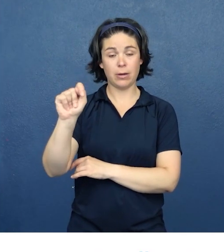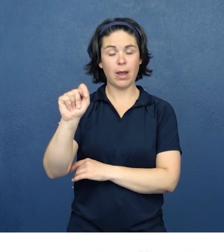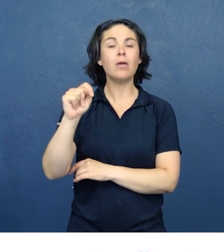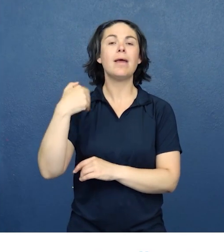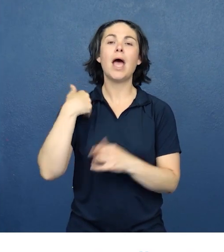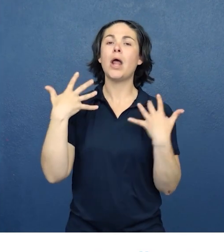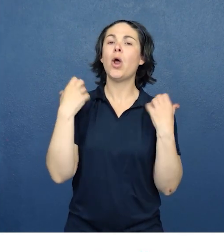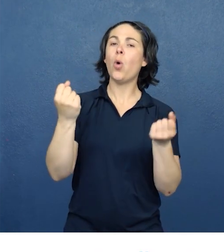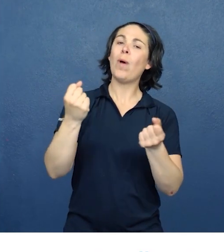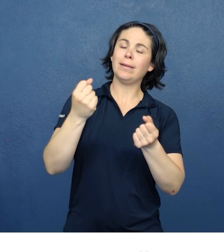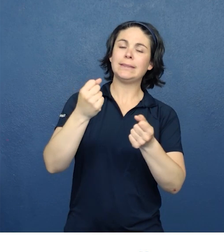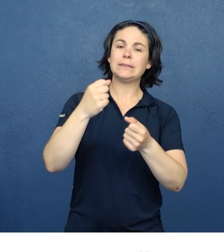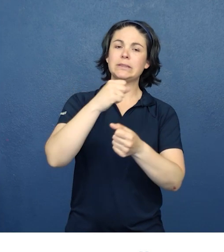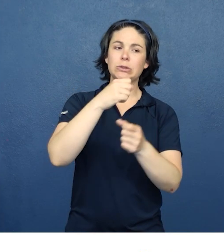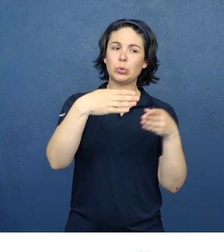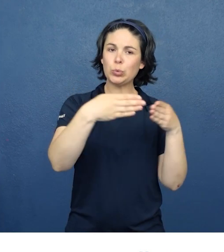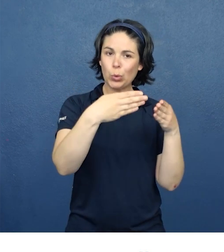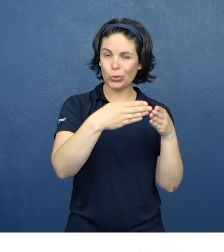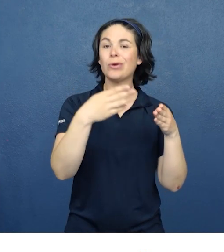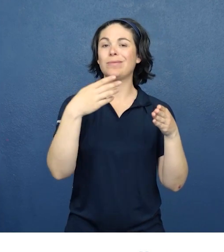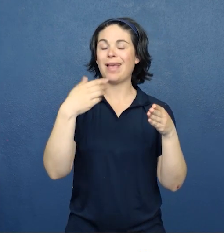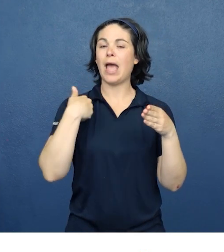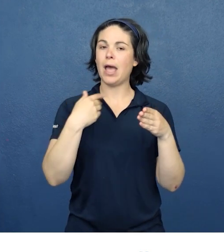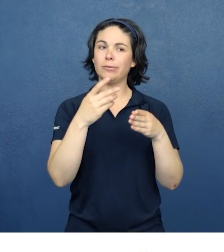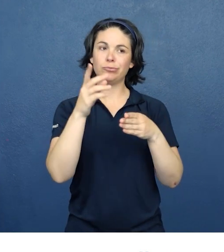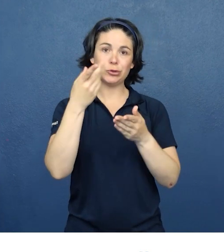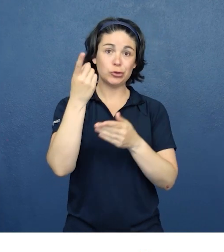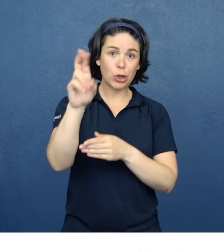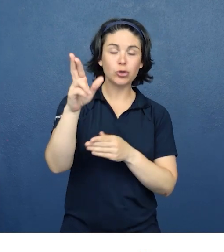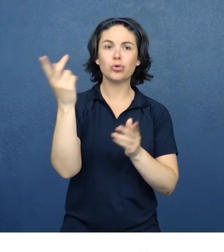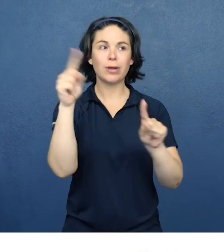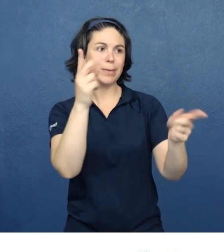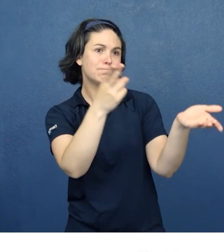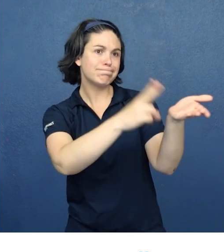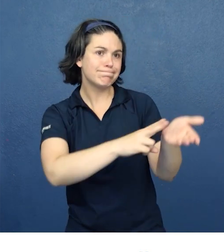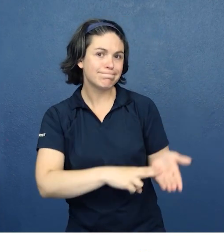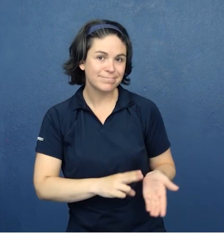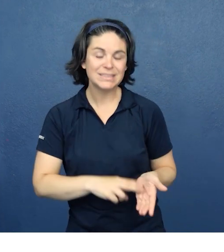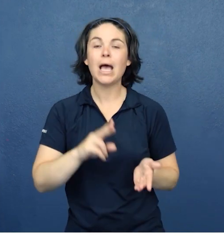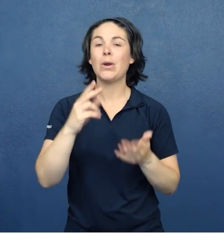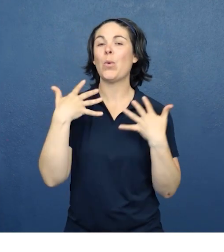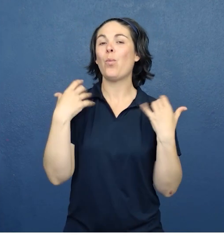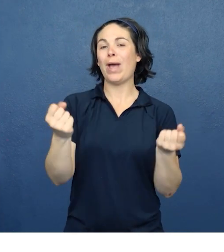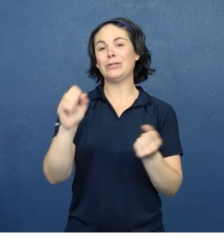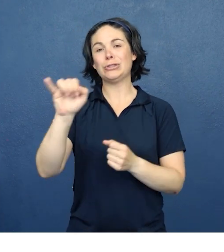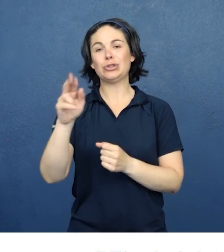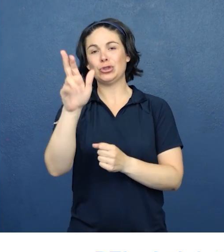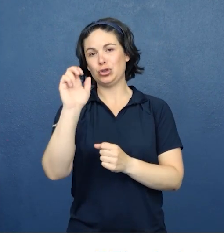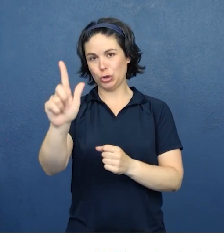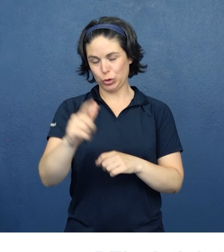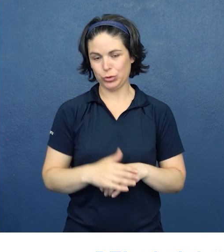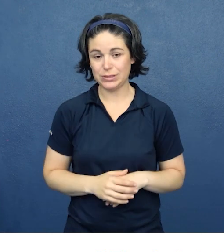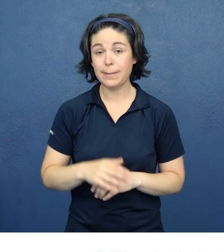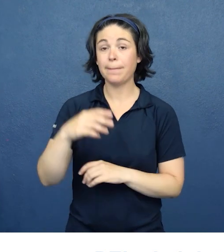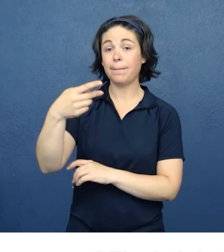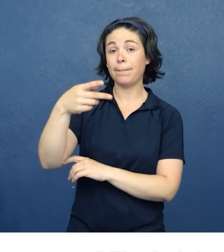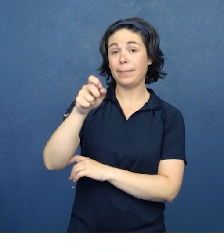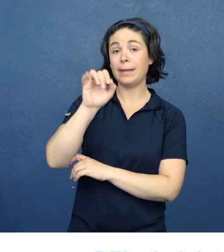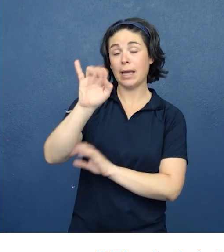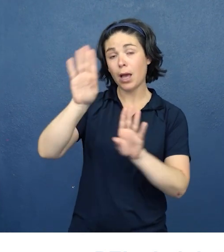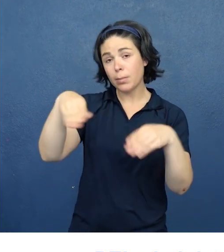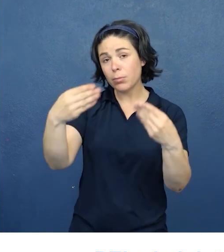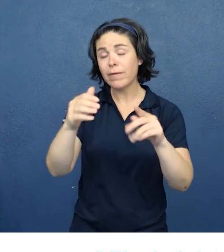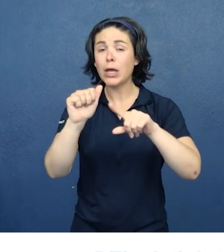corner with author Dr. Nishiro Coyote, who signed free wellness journals to those in attendance. PEI administration continued to